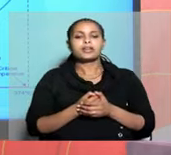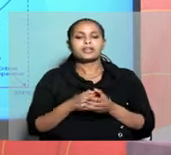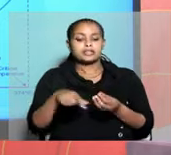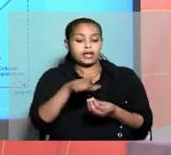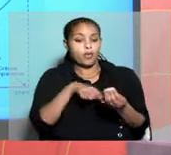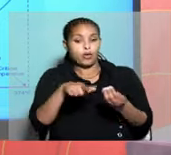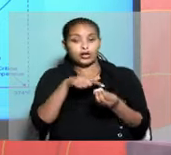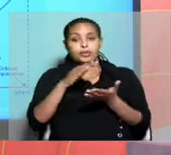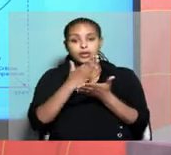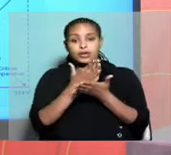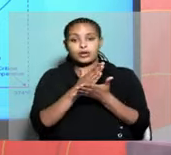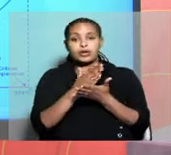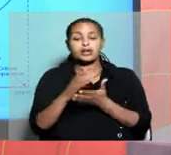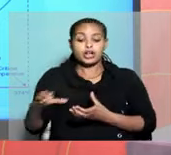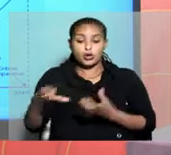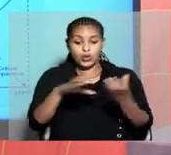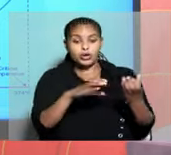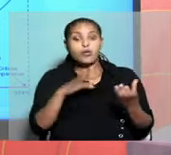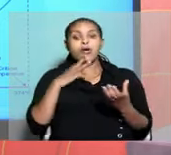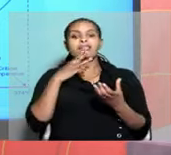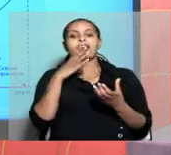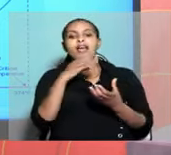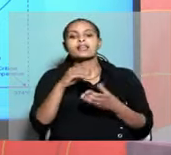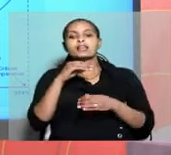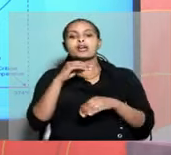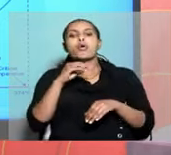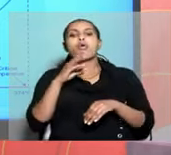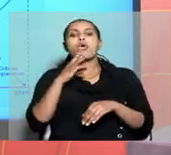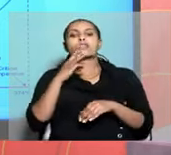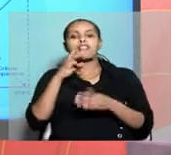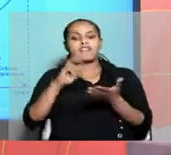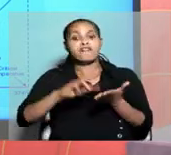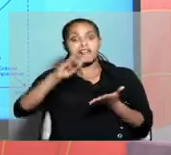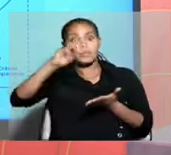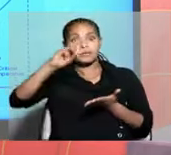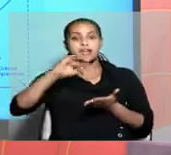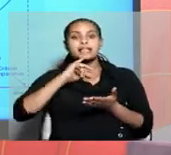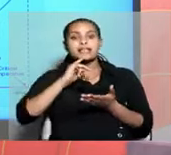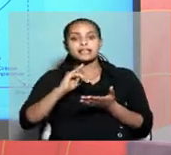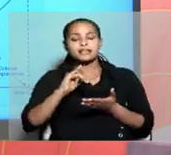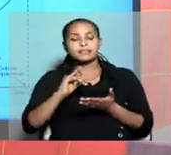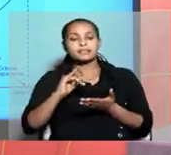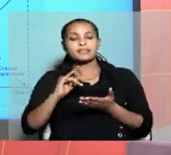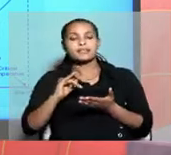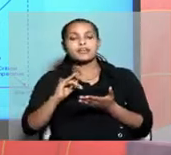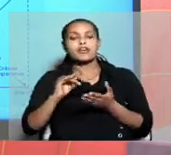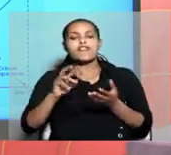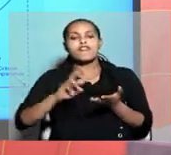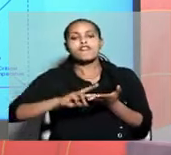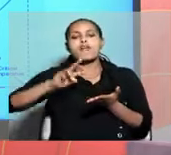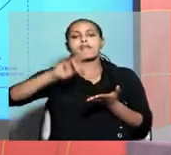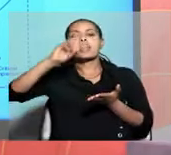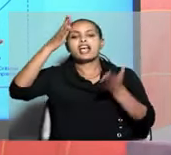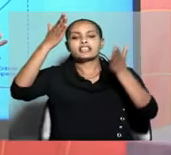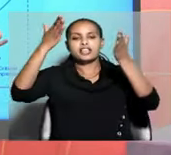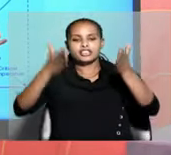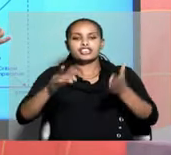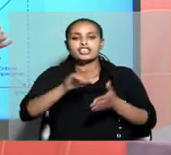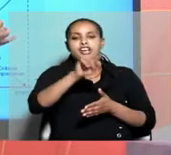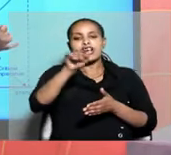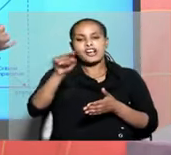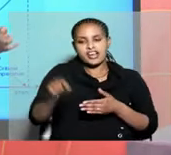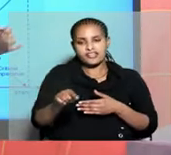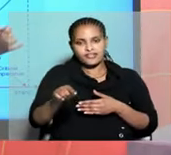The boundary between liquid water and water vapor is vaporization